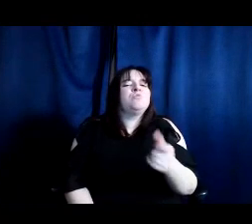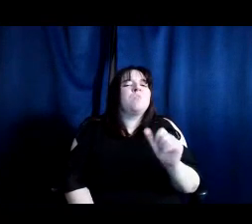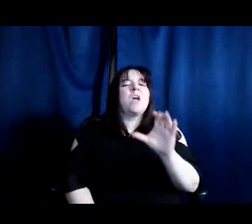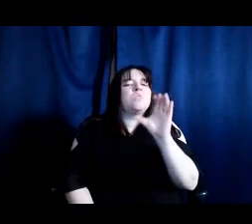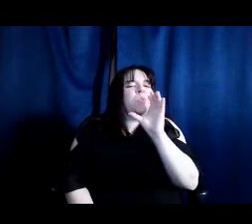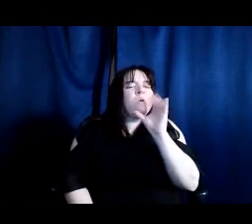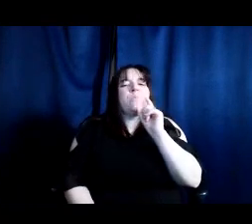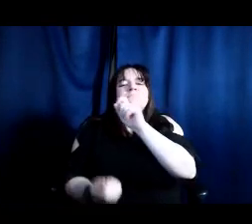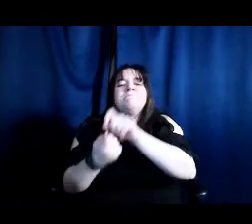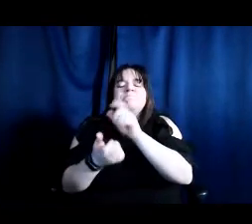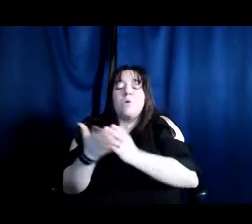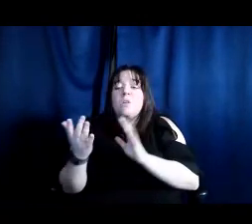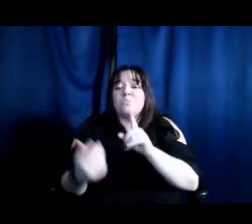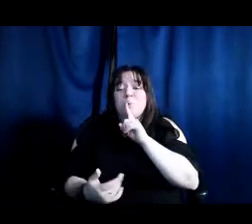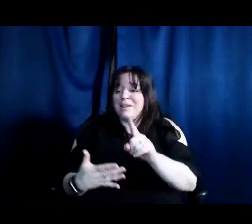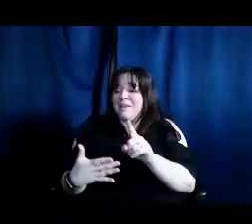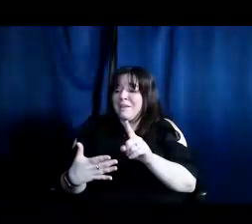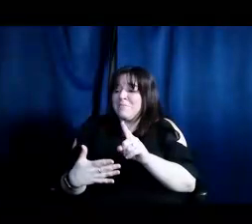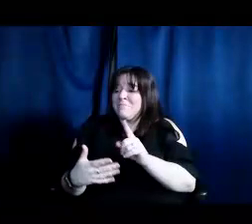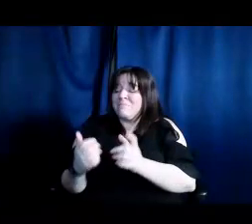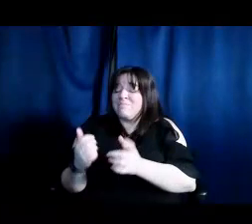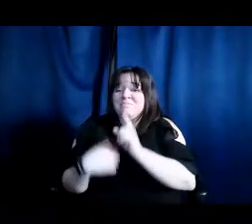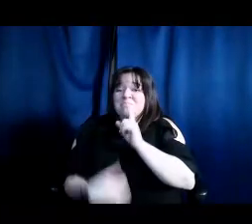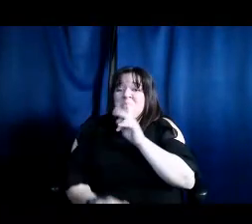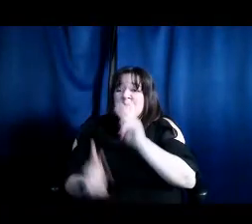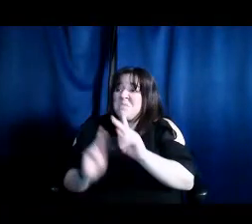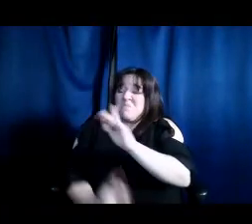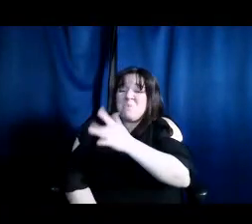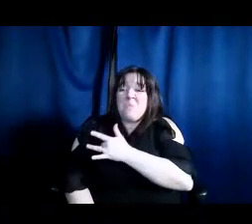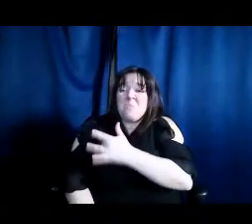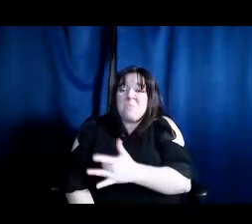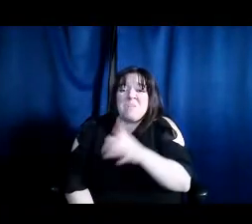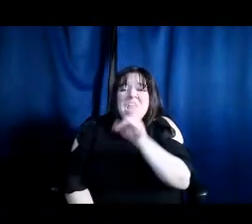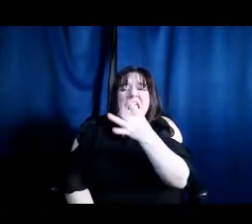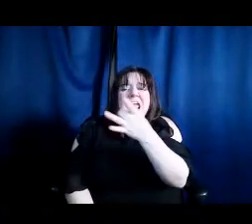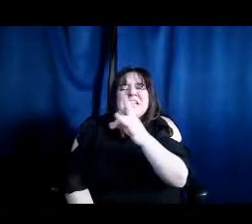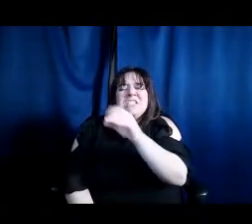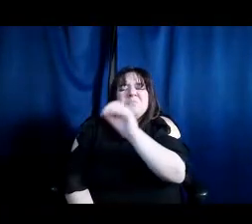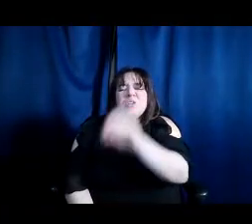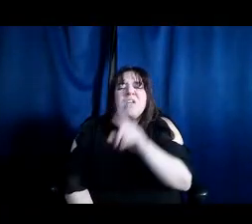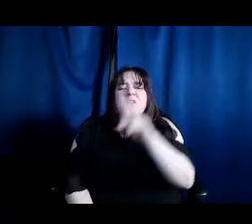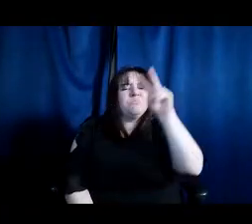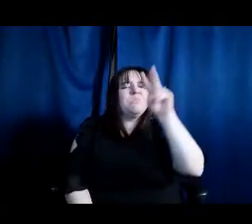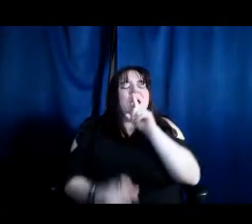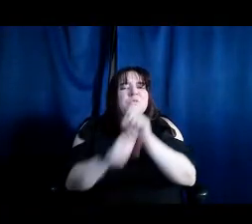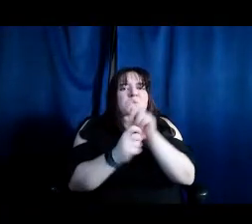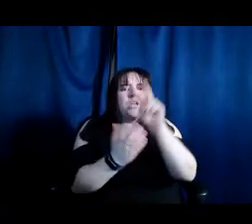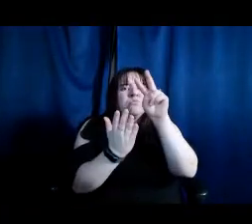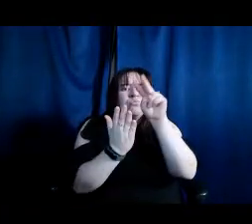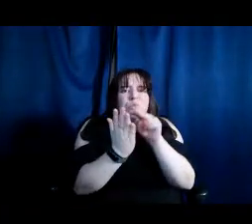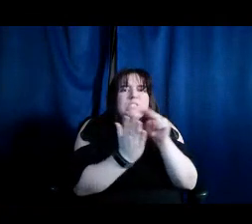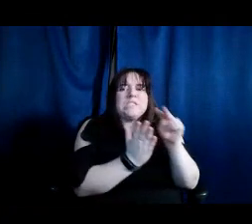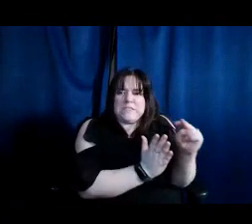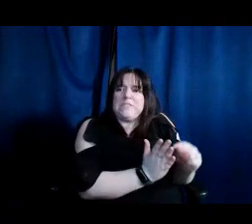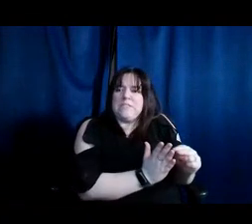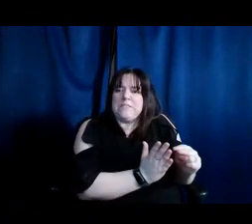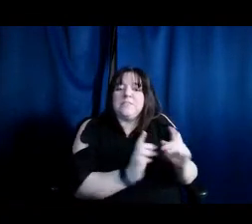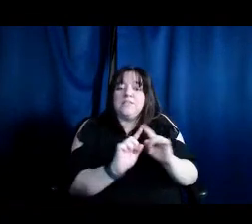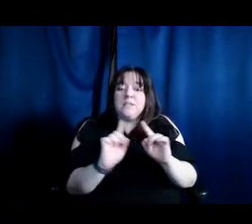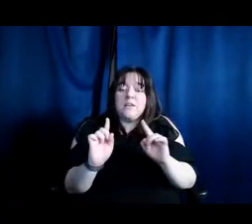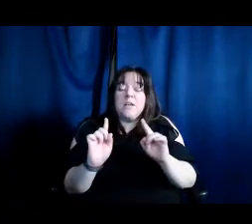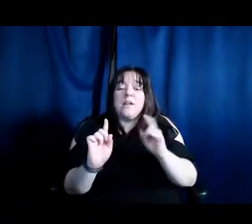users read only about 18% of what's on a page, and plain language can help make your website's information and